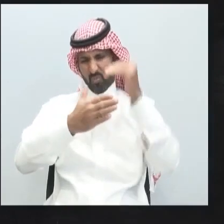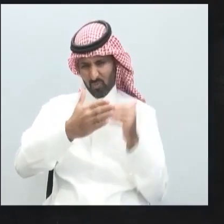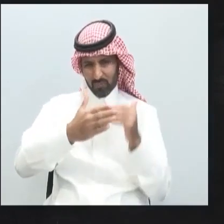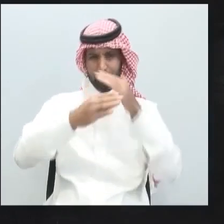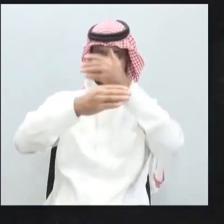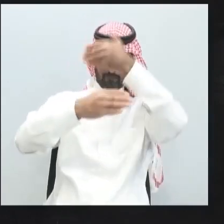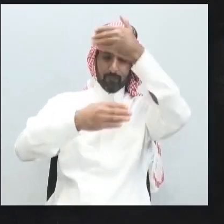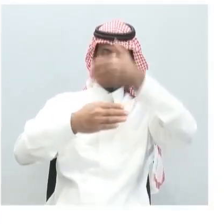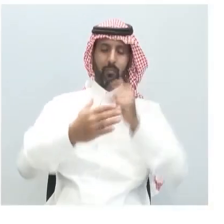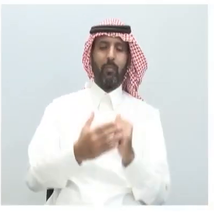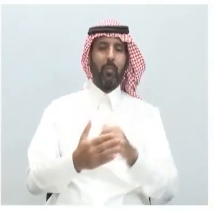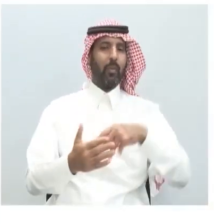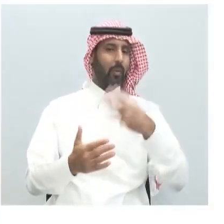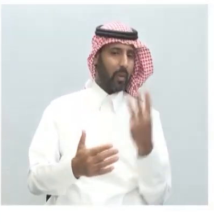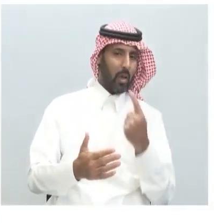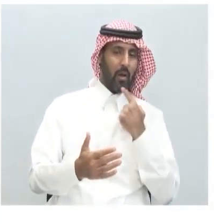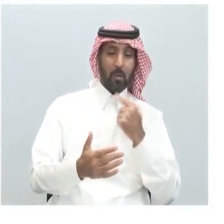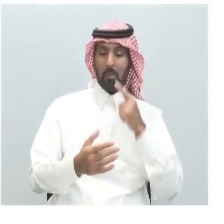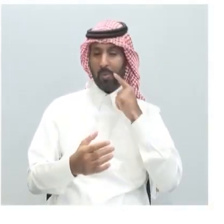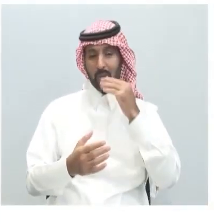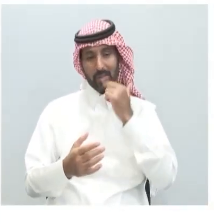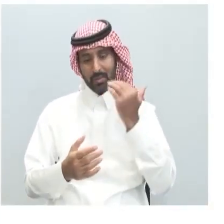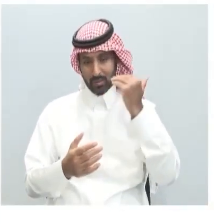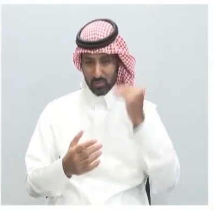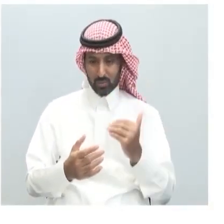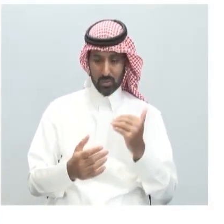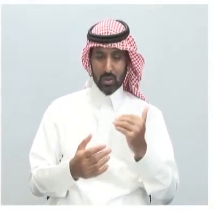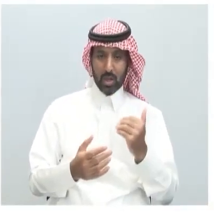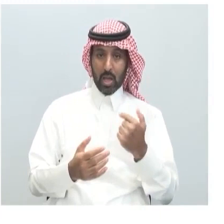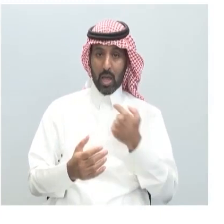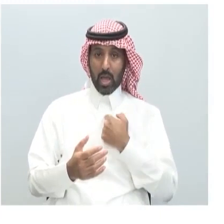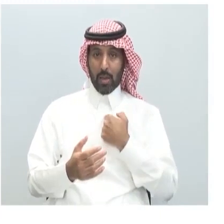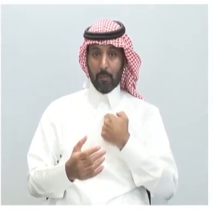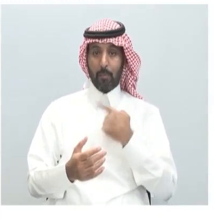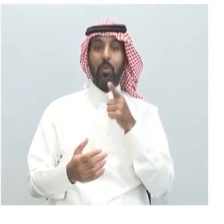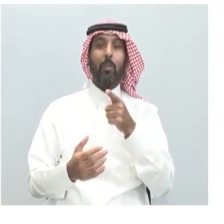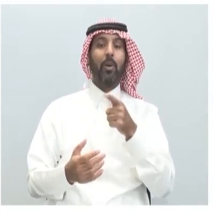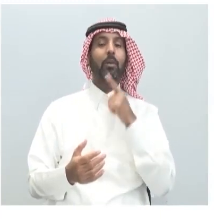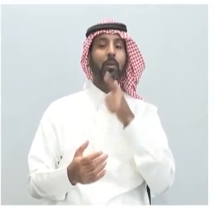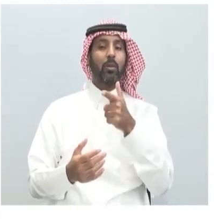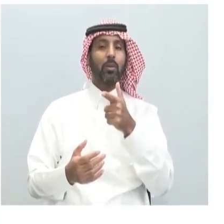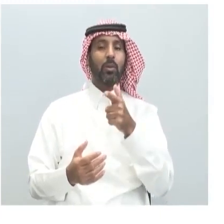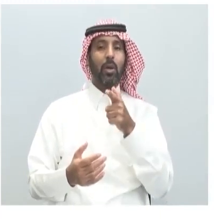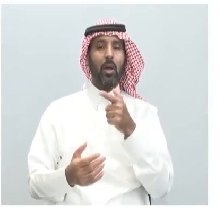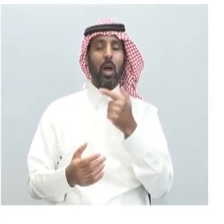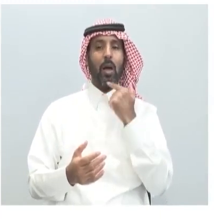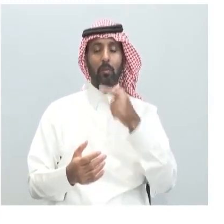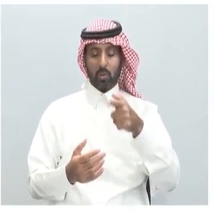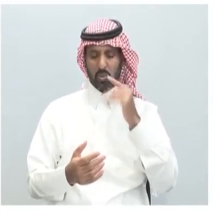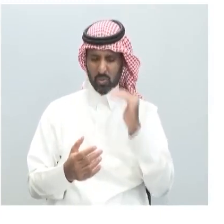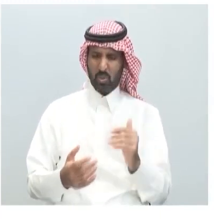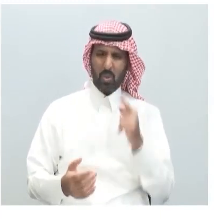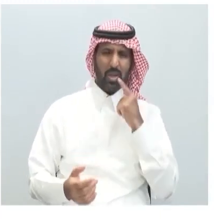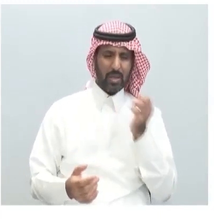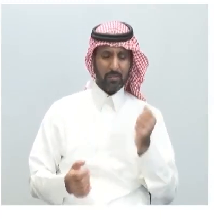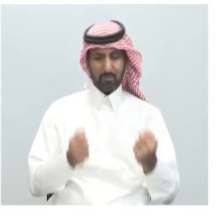enough. Number 3, I'm too young. So you can say it about yourself. I'm too young to drive, for